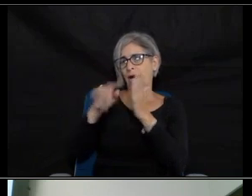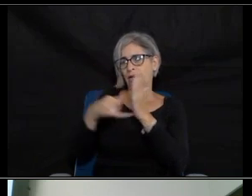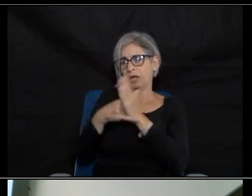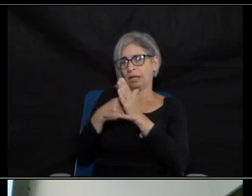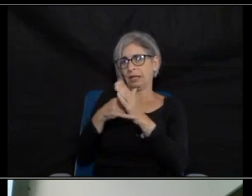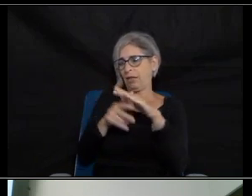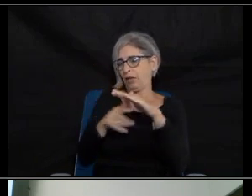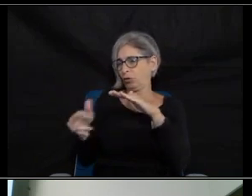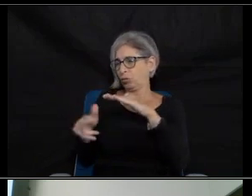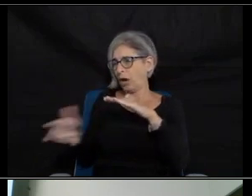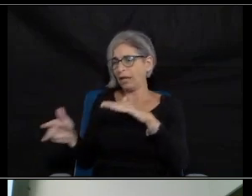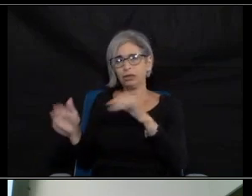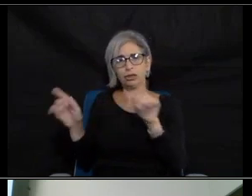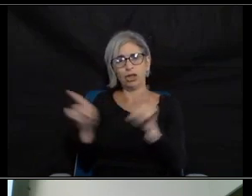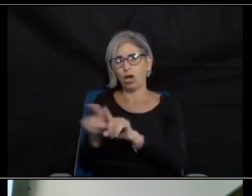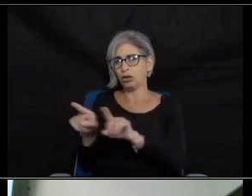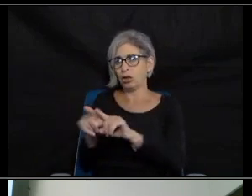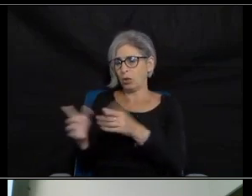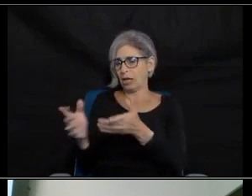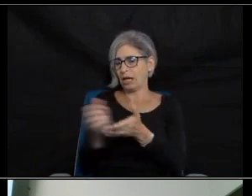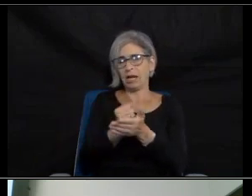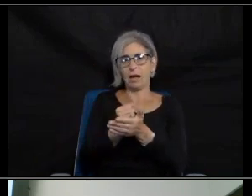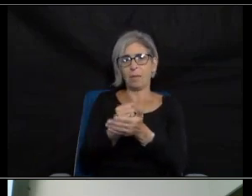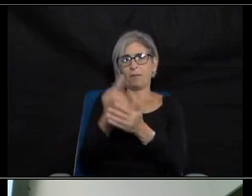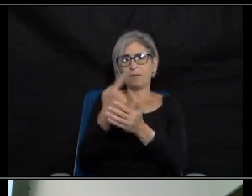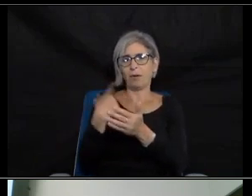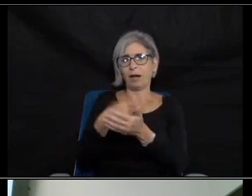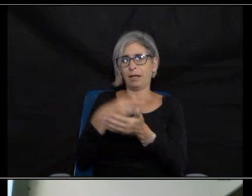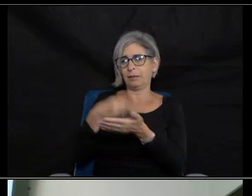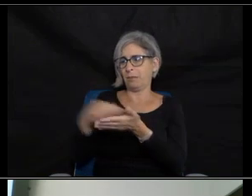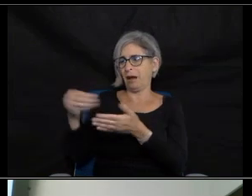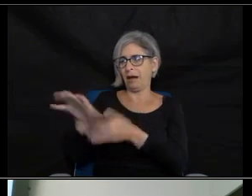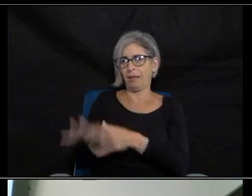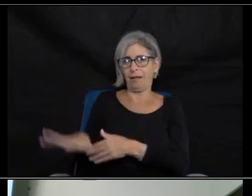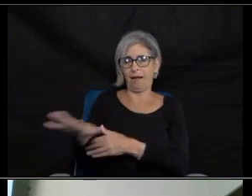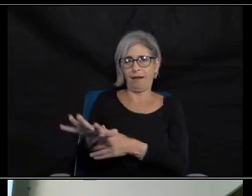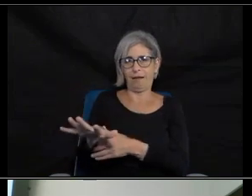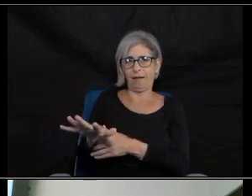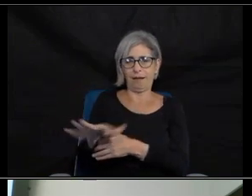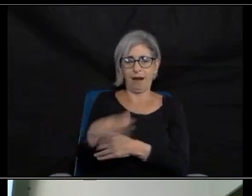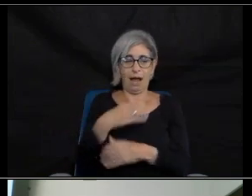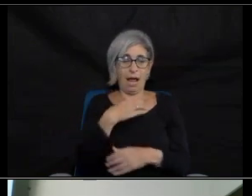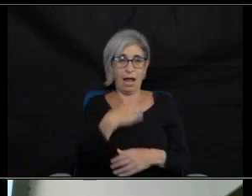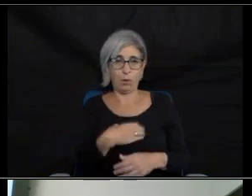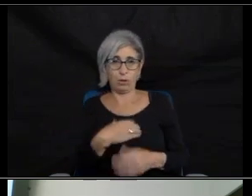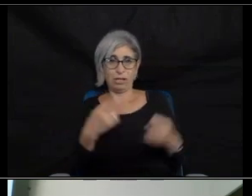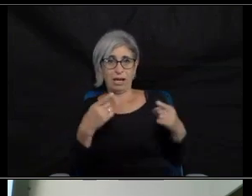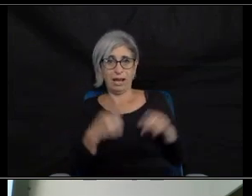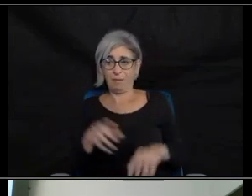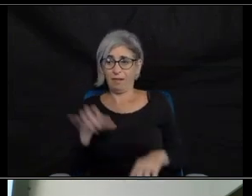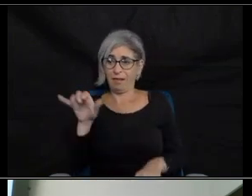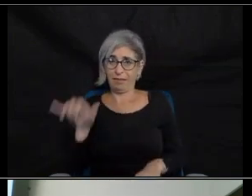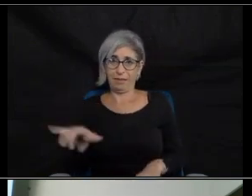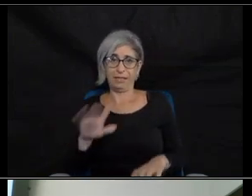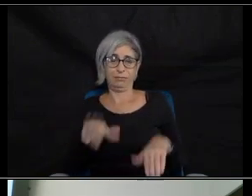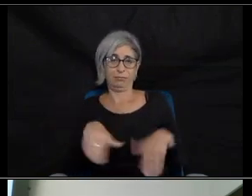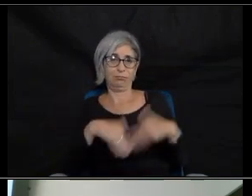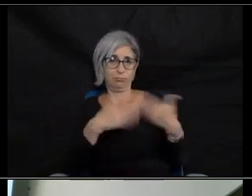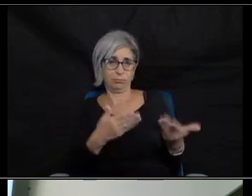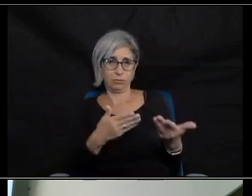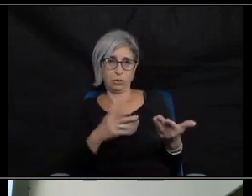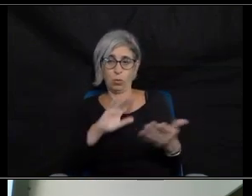and those income funds from us buying the land. Believe me, I wish it had gone that way. So we did win